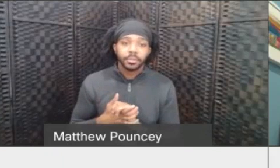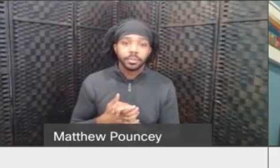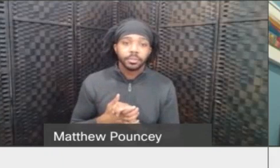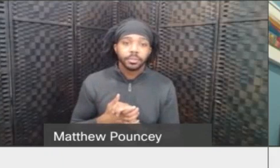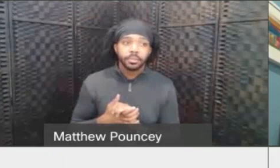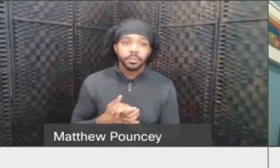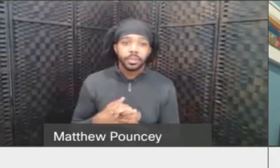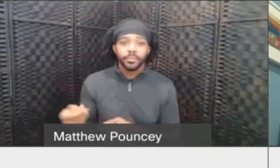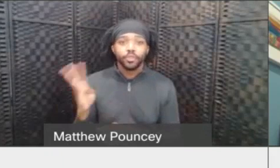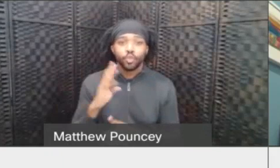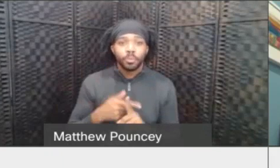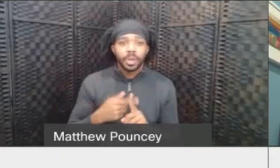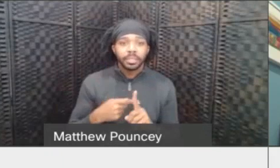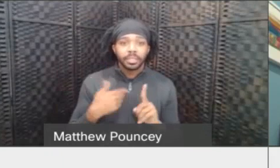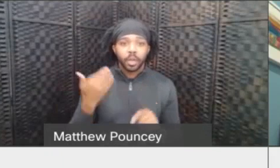some months ago,